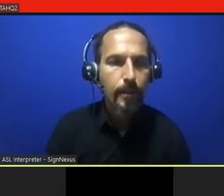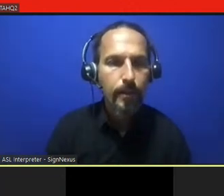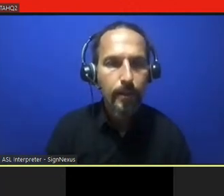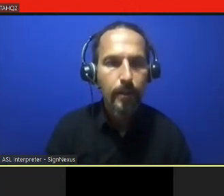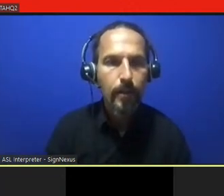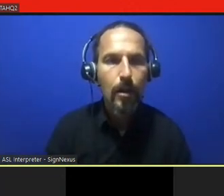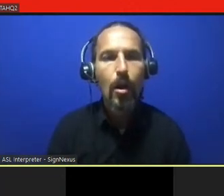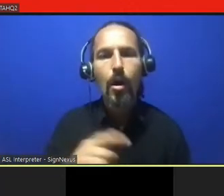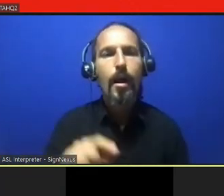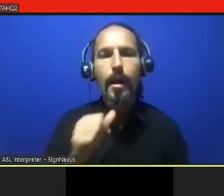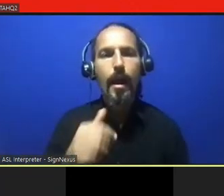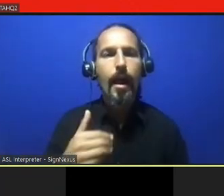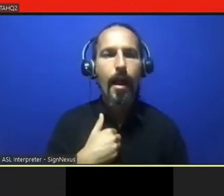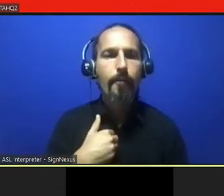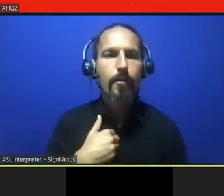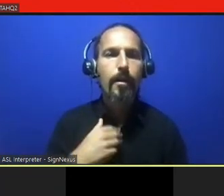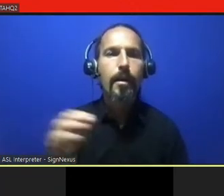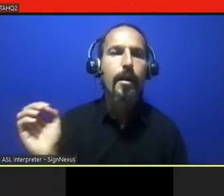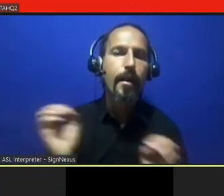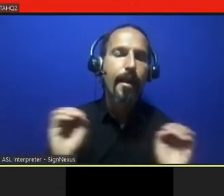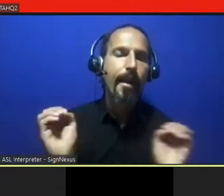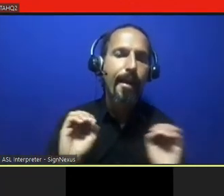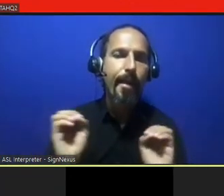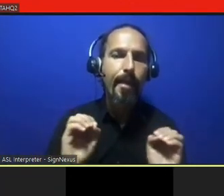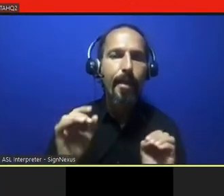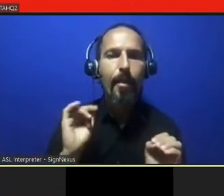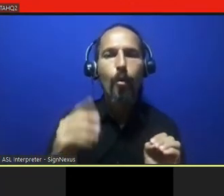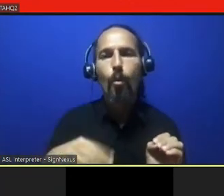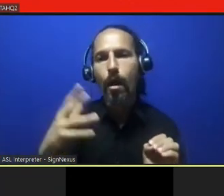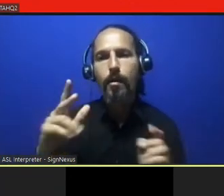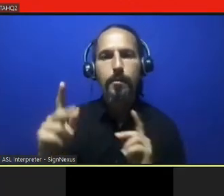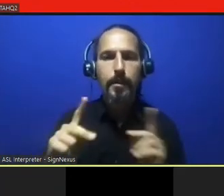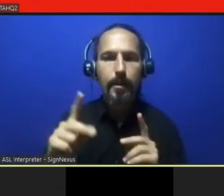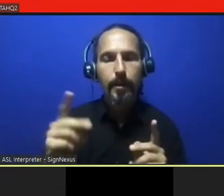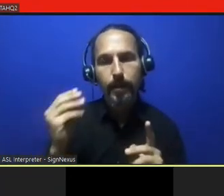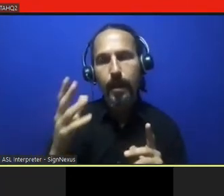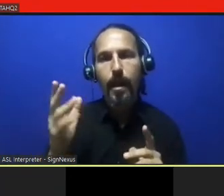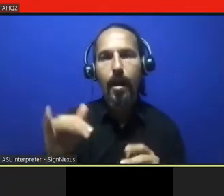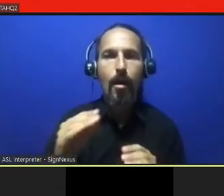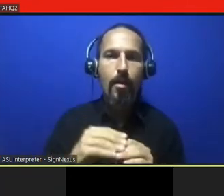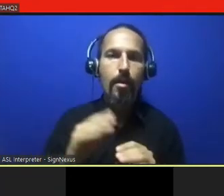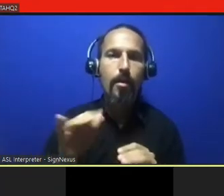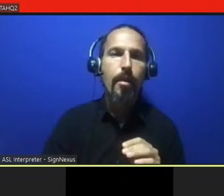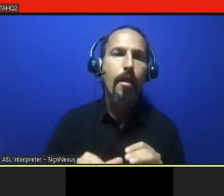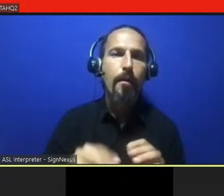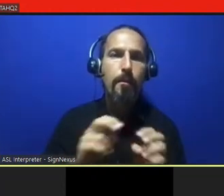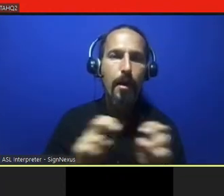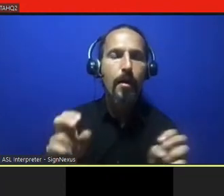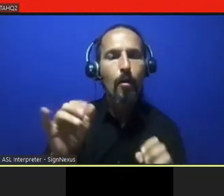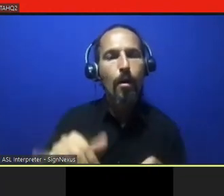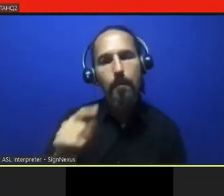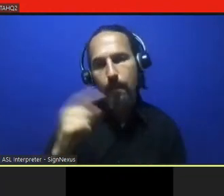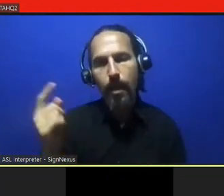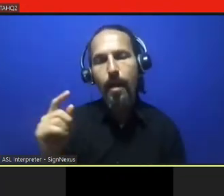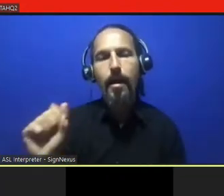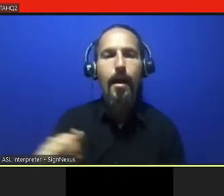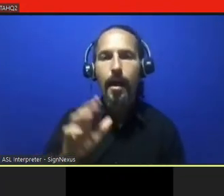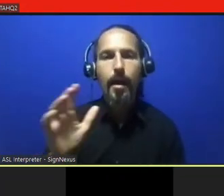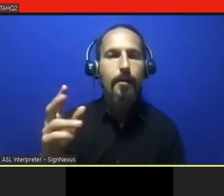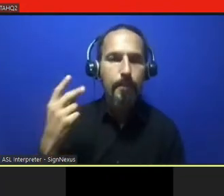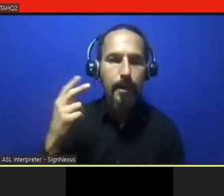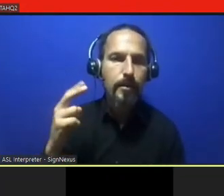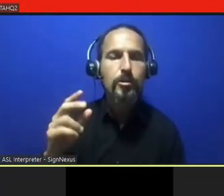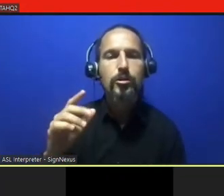we don't just have one i have nothing but white folks to be honest be on the panel we don't have black folks asian folks chinese mexican